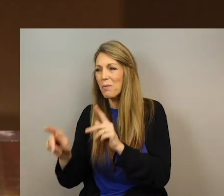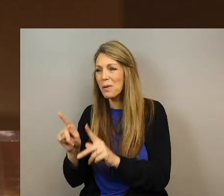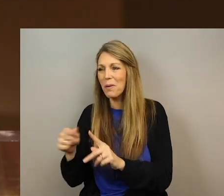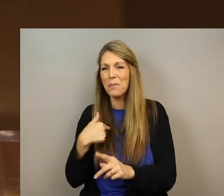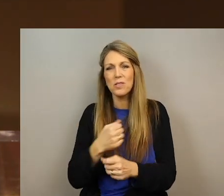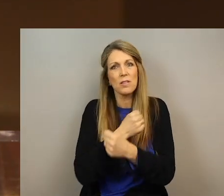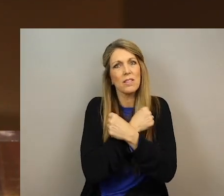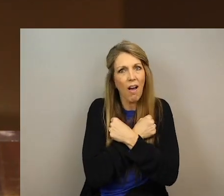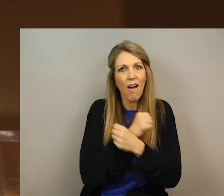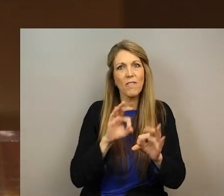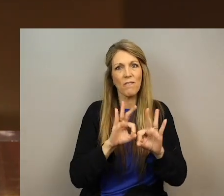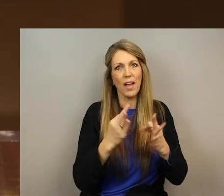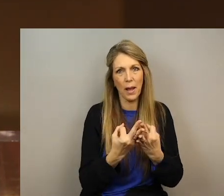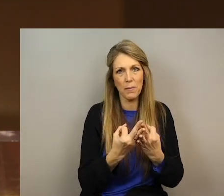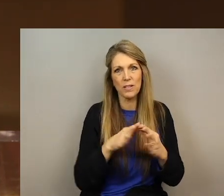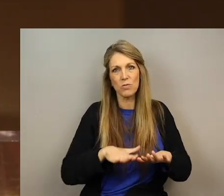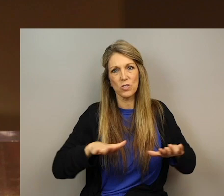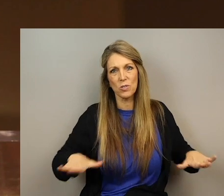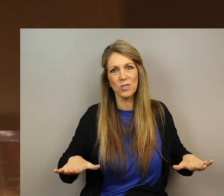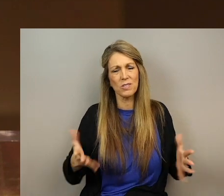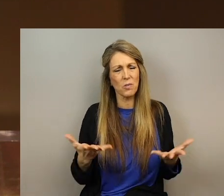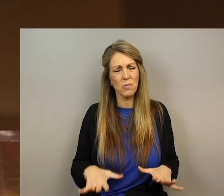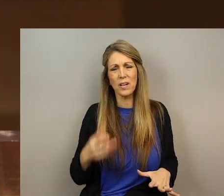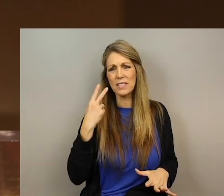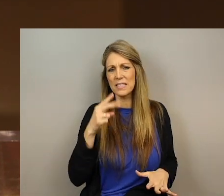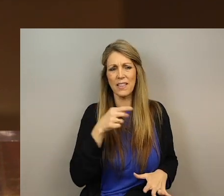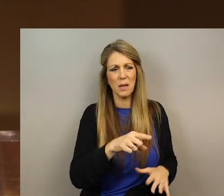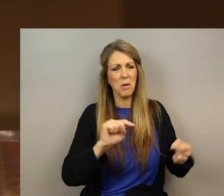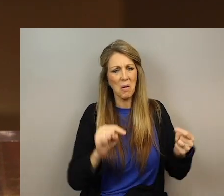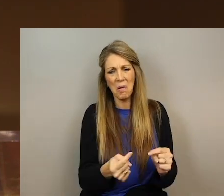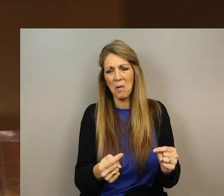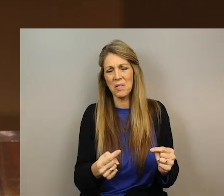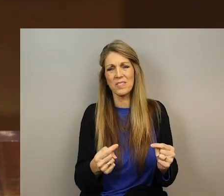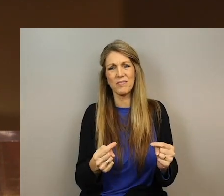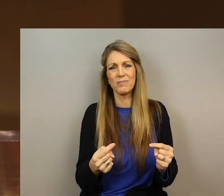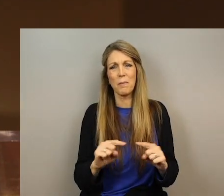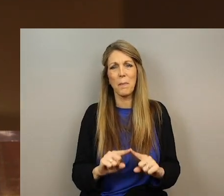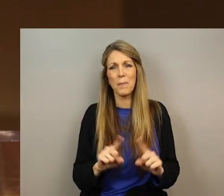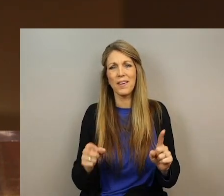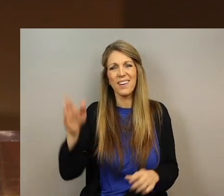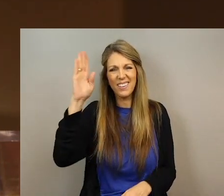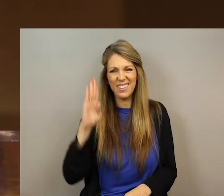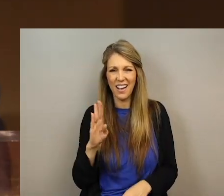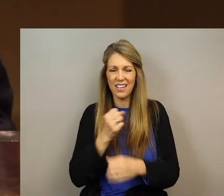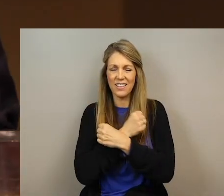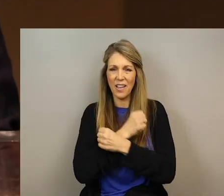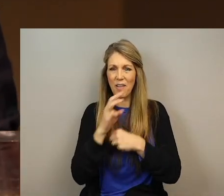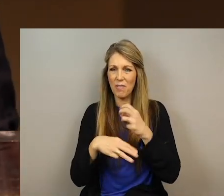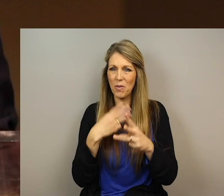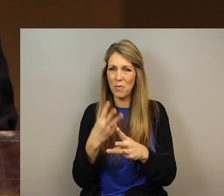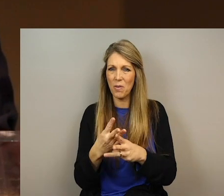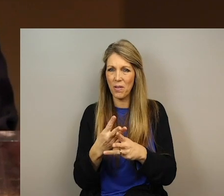You have a deep and profound love for your kids, and you don't want to see any of them hurt or injured. But think about this. God so loved